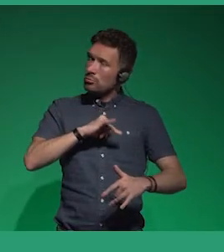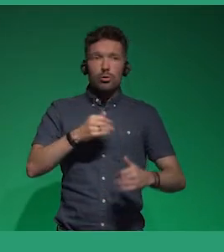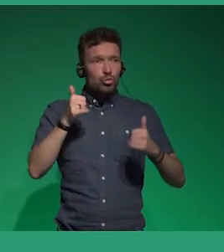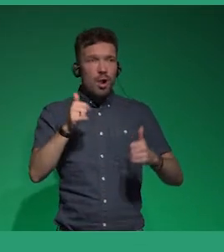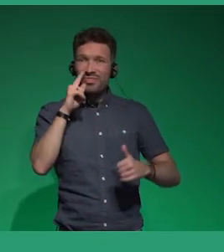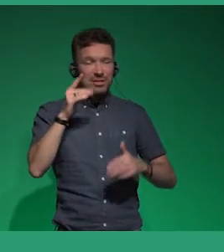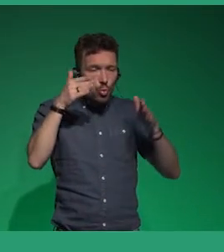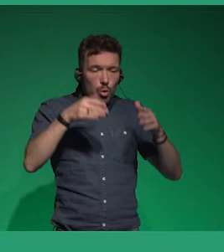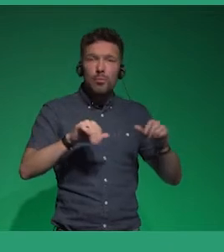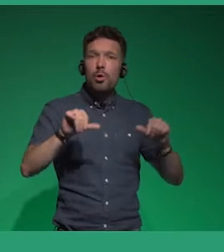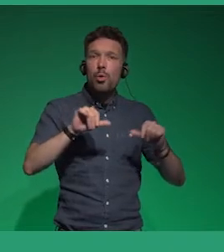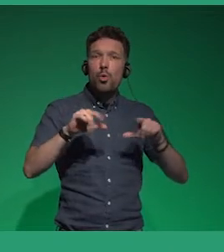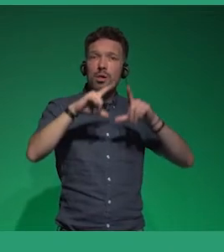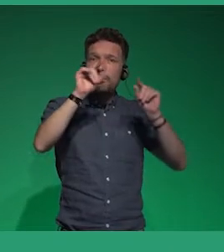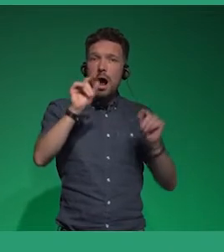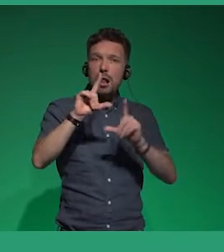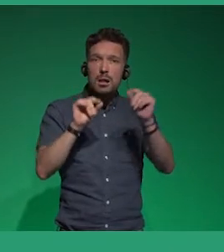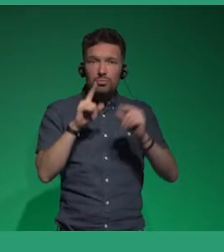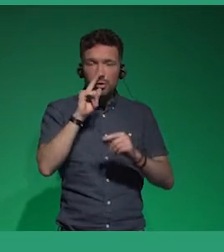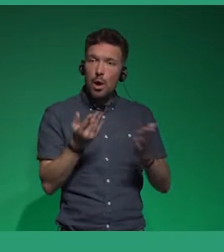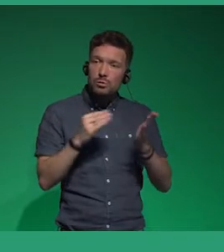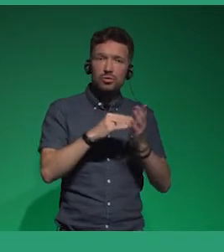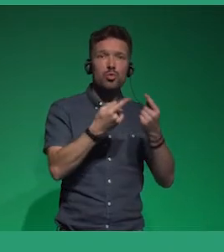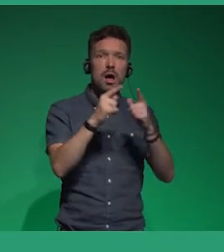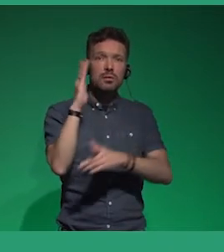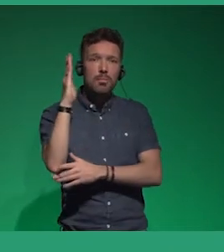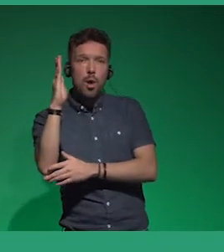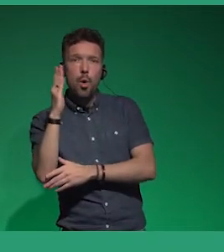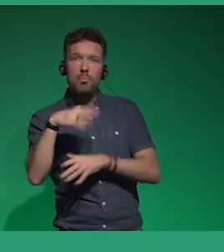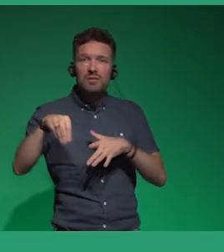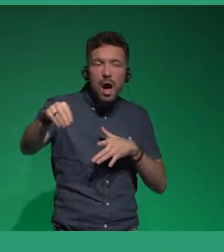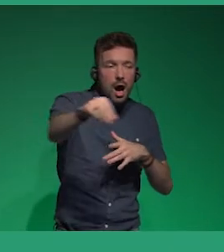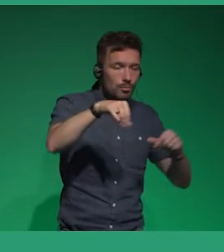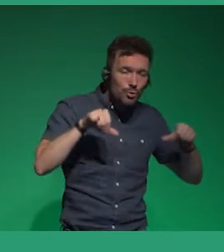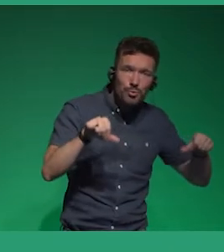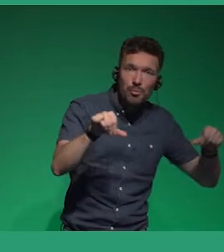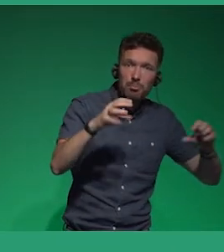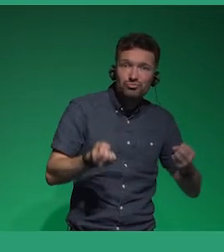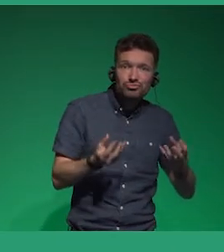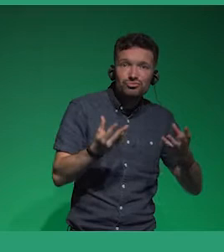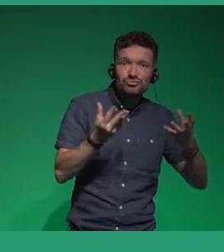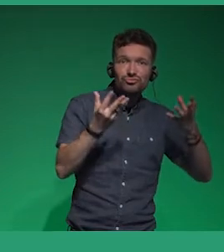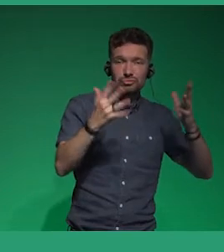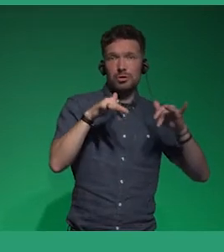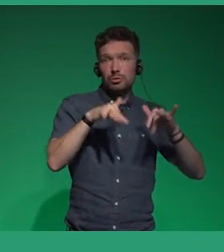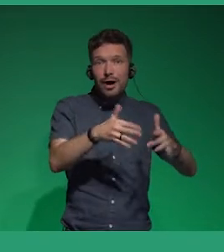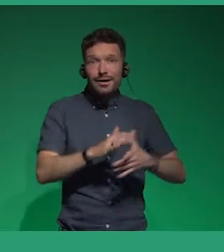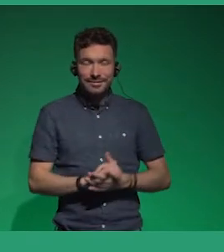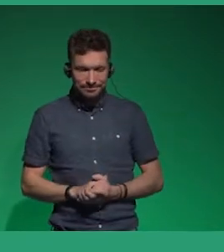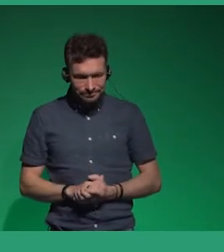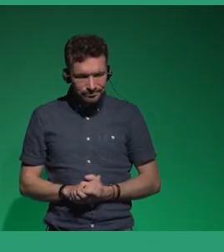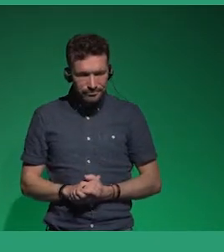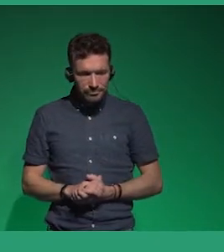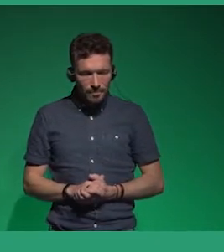that combines information with seedling provision was much more effective, so rising the percentage